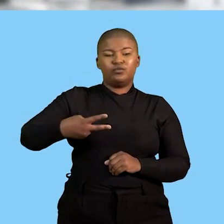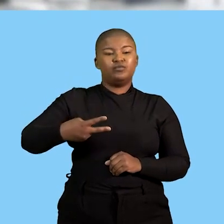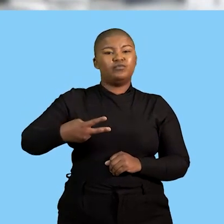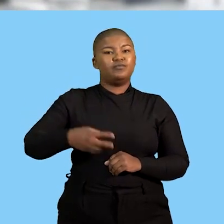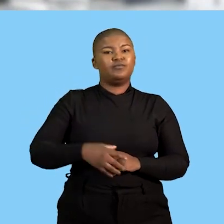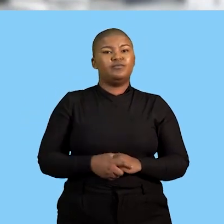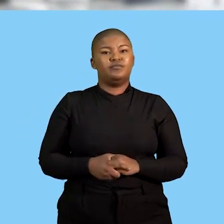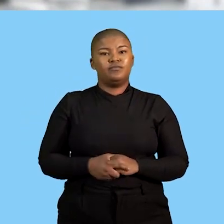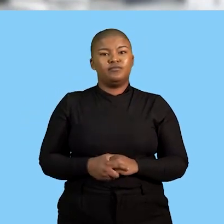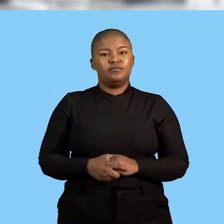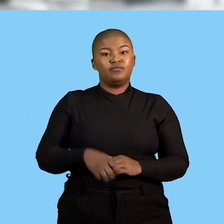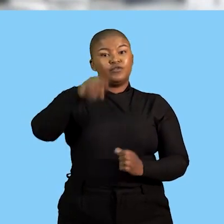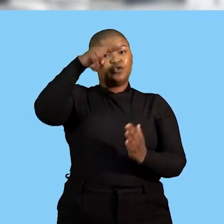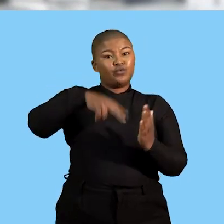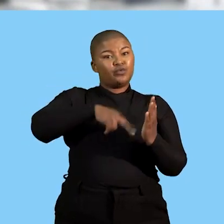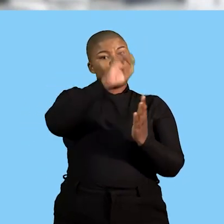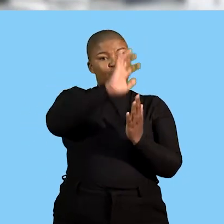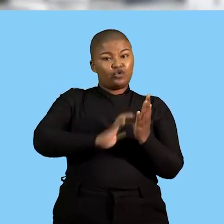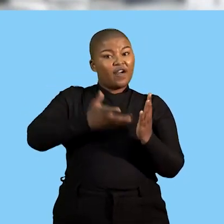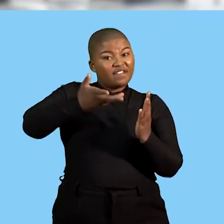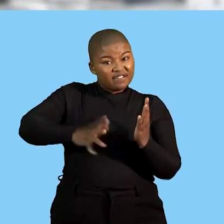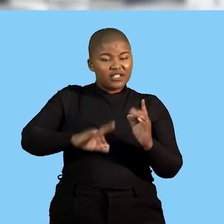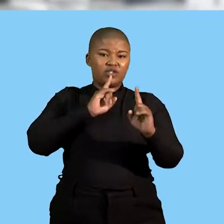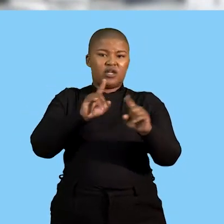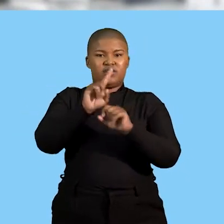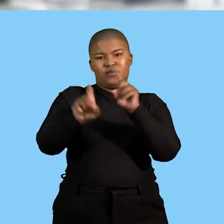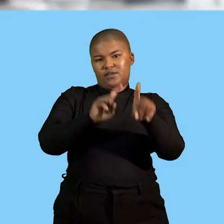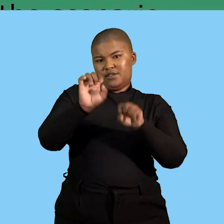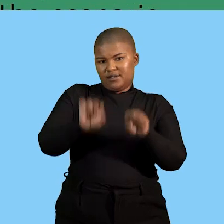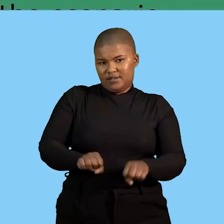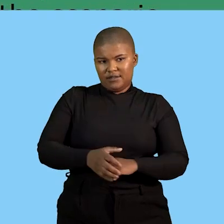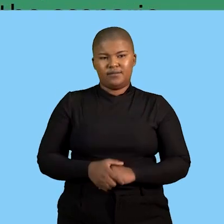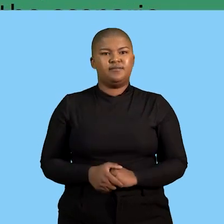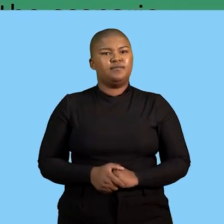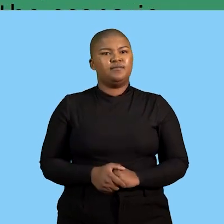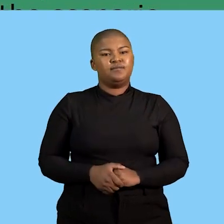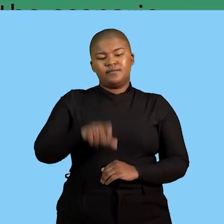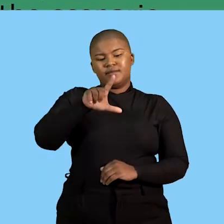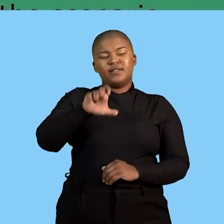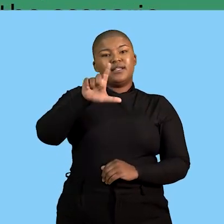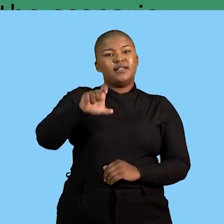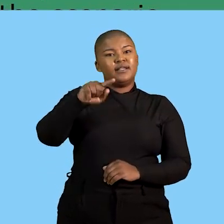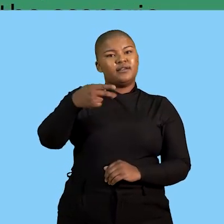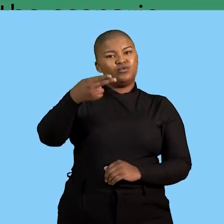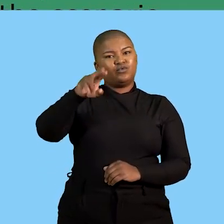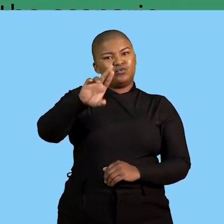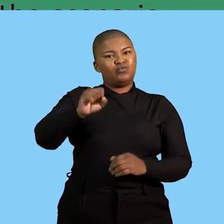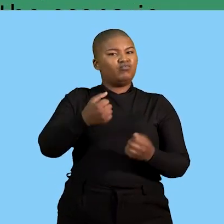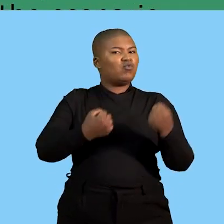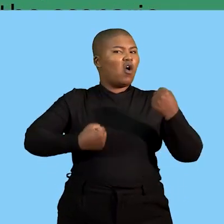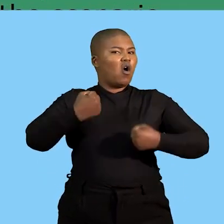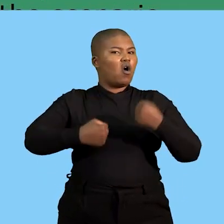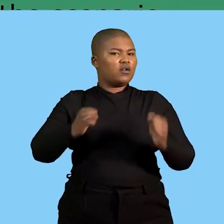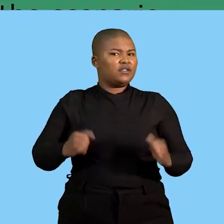us to read the scenario below and answer questions that follow. We have Leletu Shuttle Services. Leletu